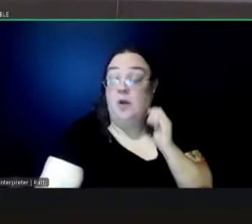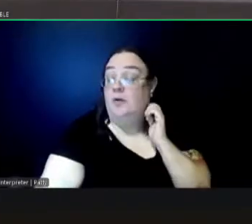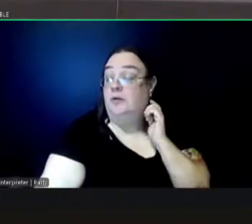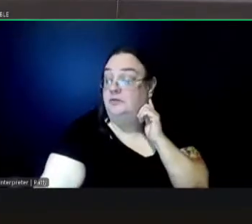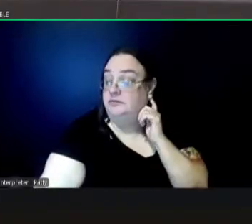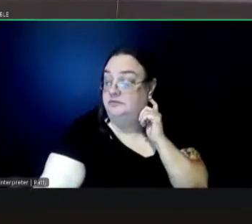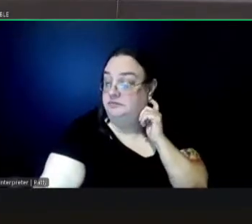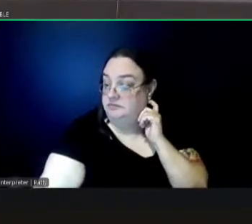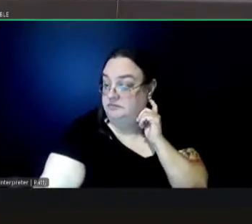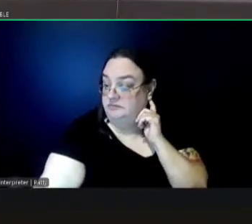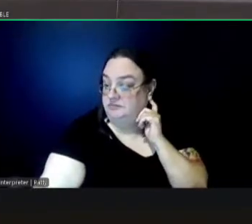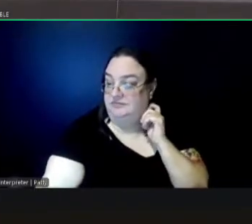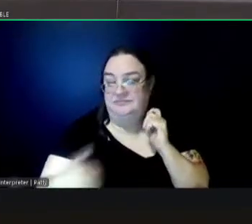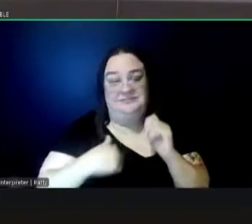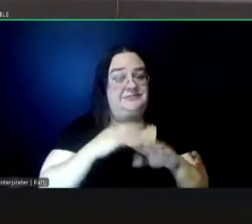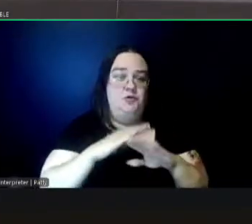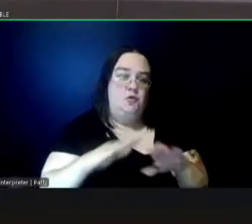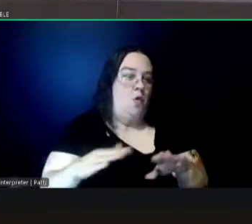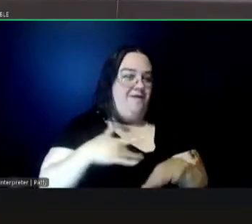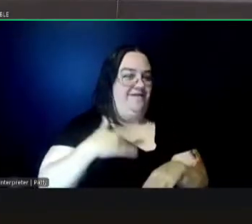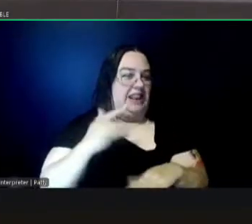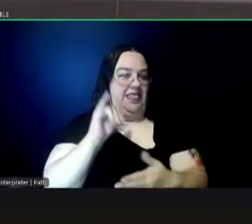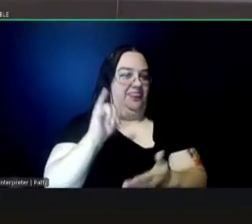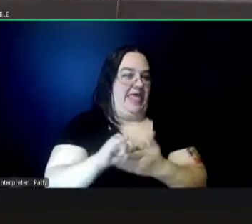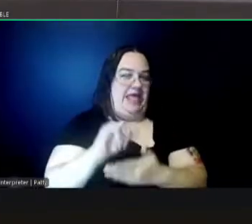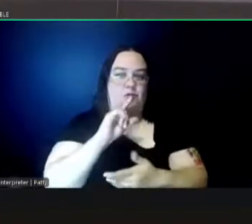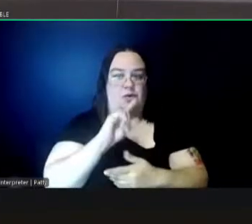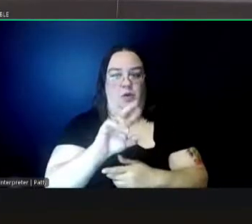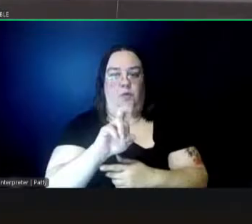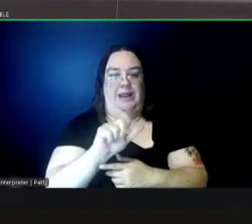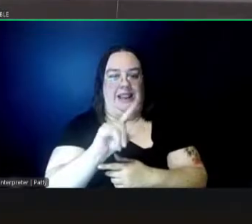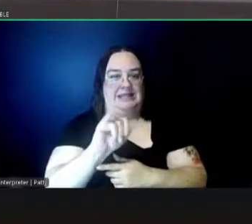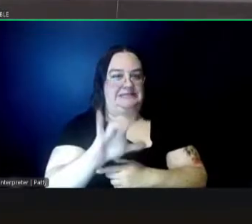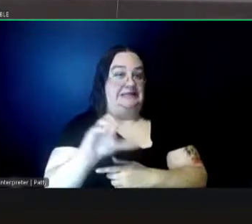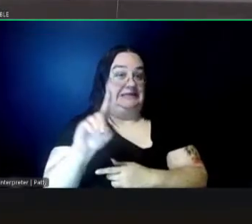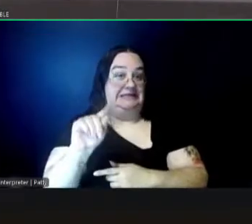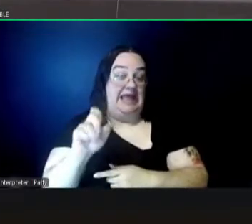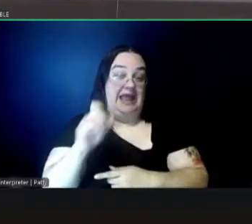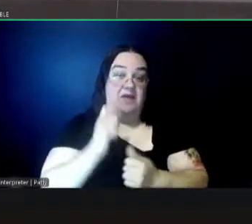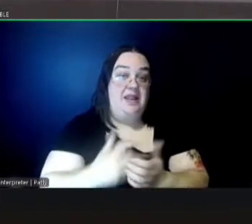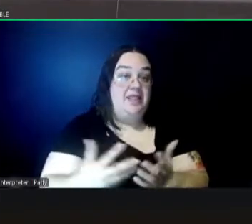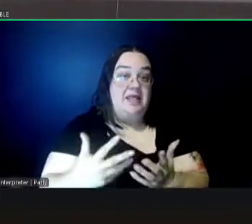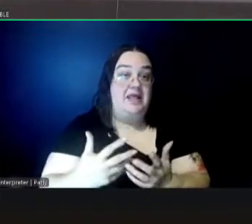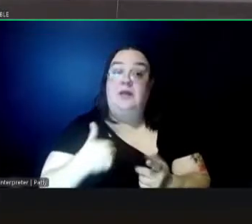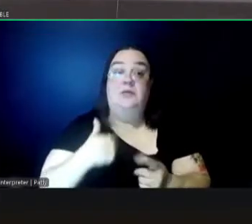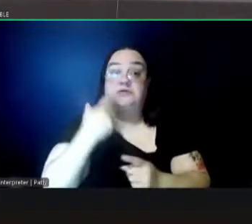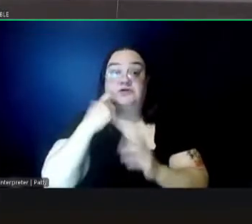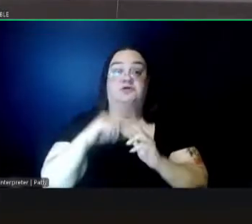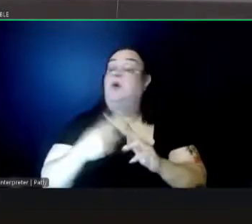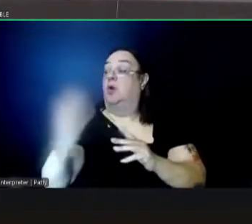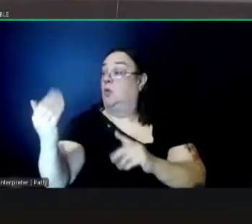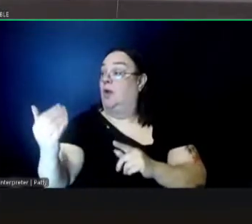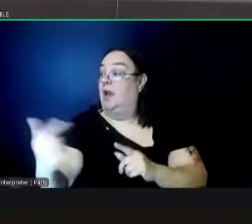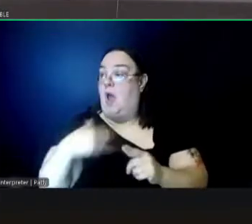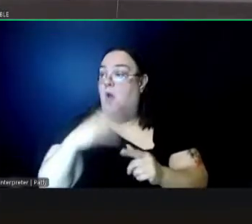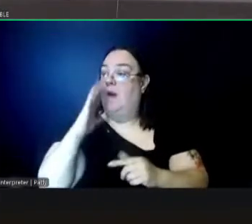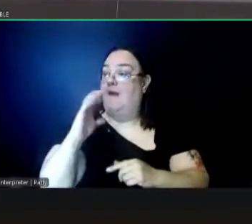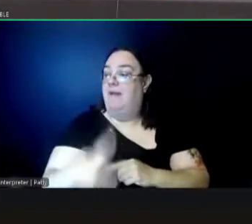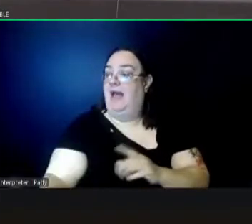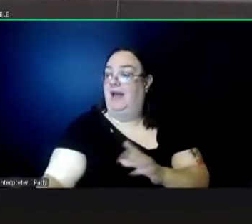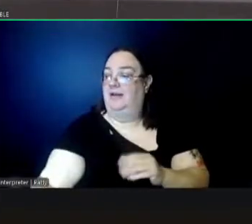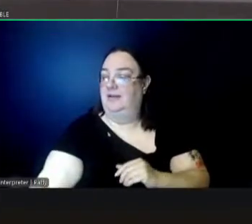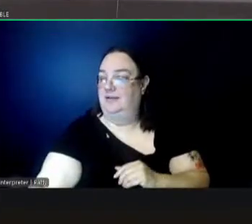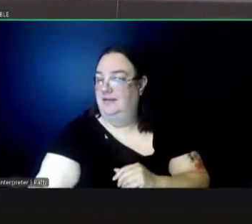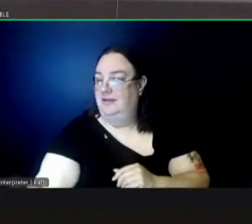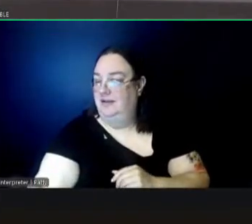don't think that that's a realistic date for anything. I was just getting started. Go ahead. I'll come back. You